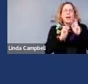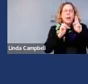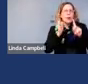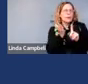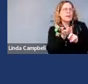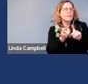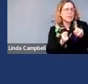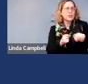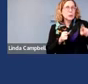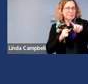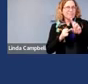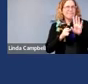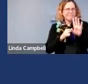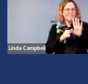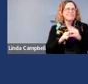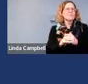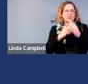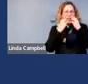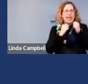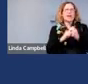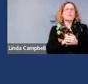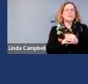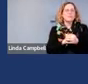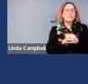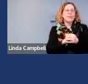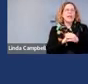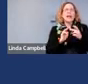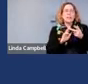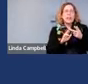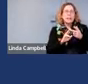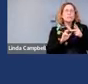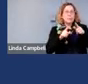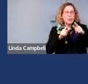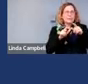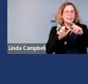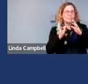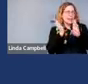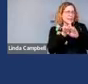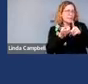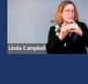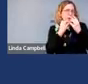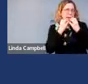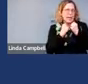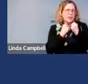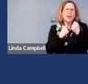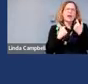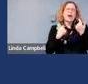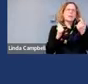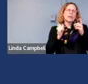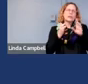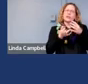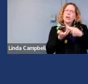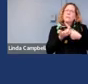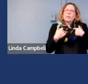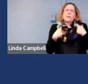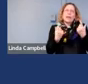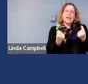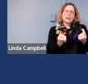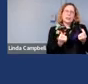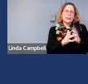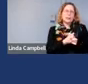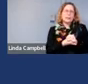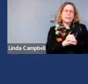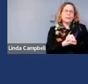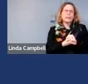can we do? I'm hoping that I can convince you that why we should care. And then, once I've convinced you that we should care about these critters,